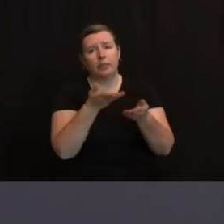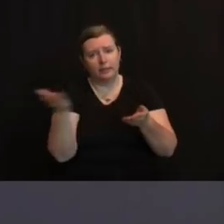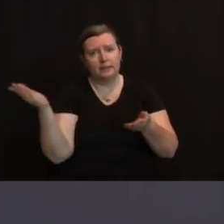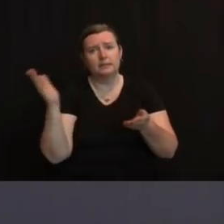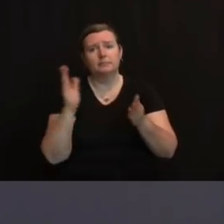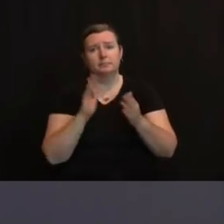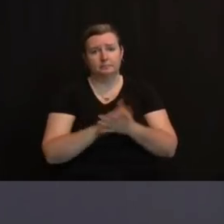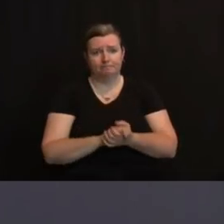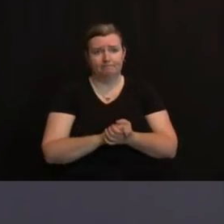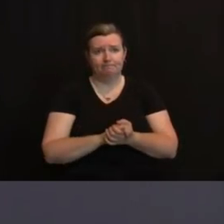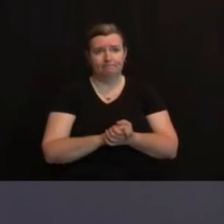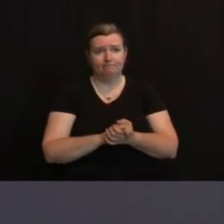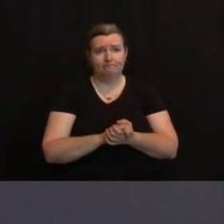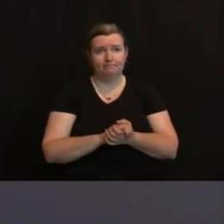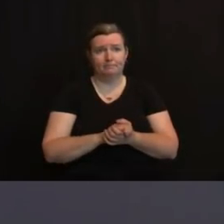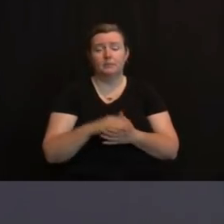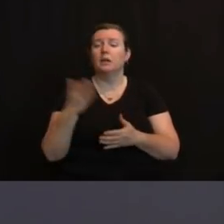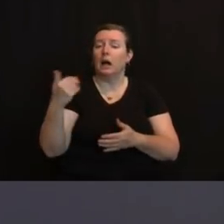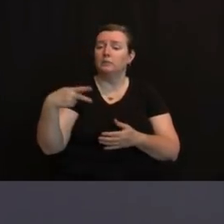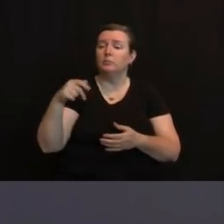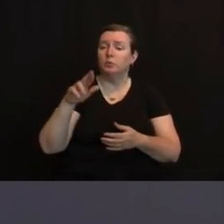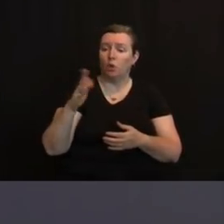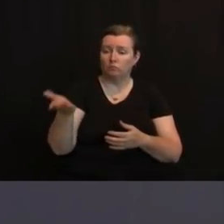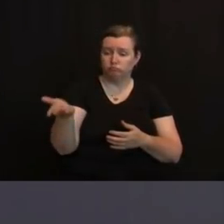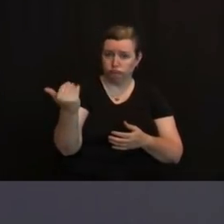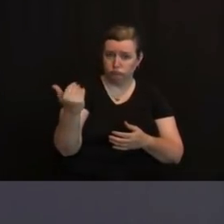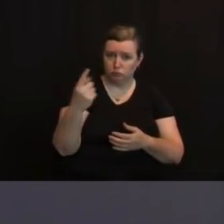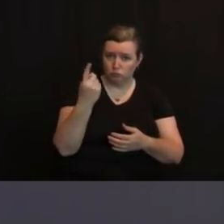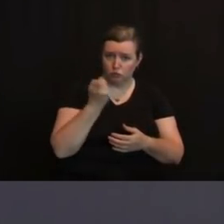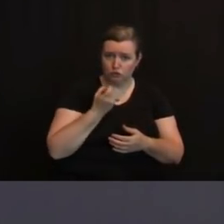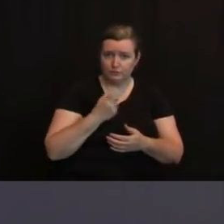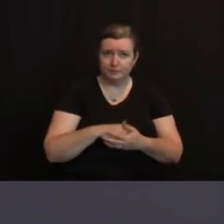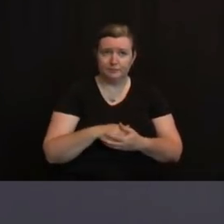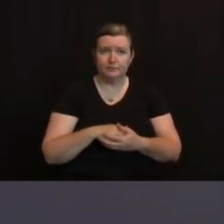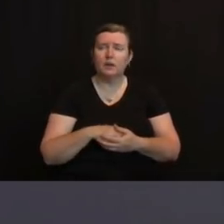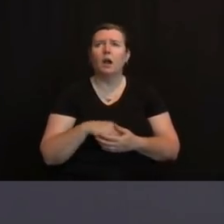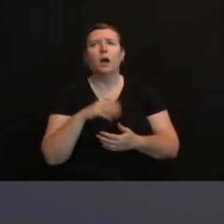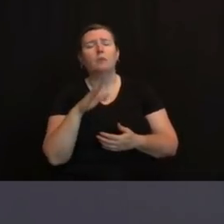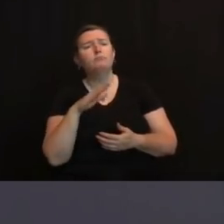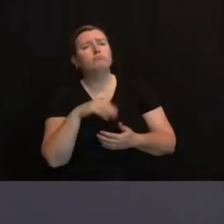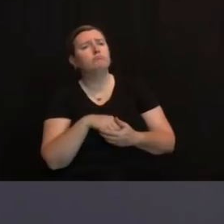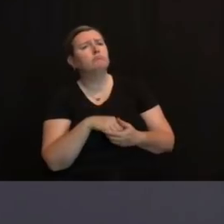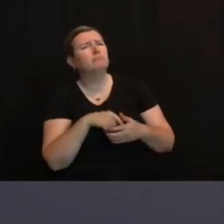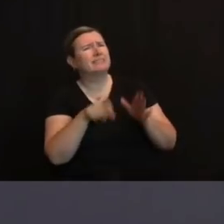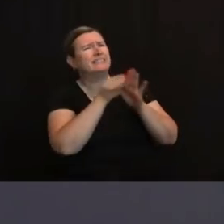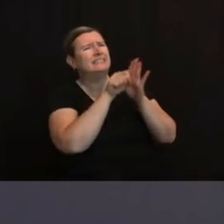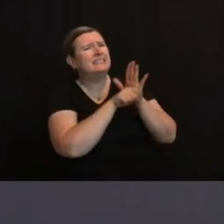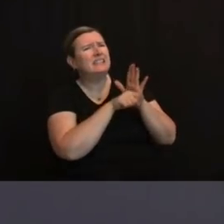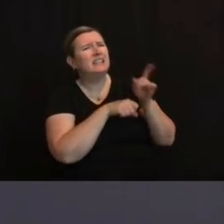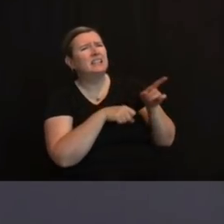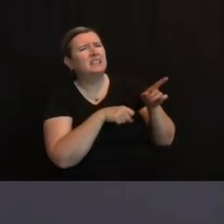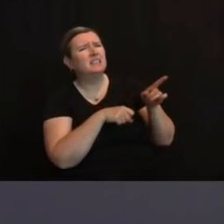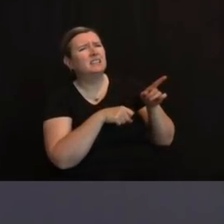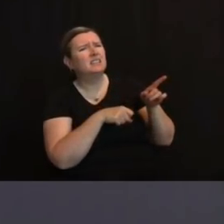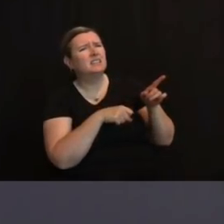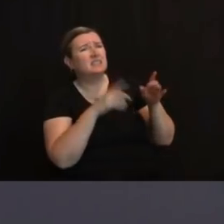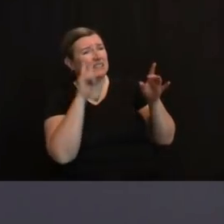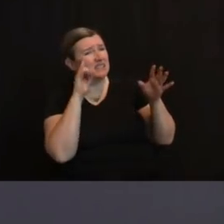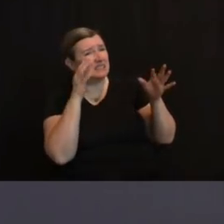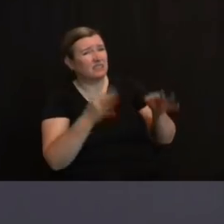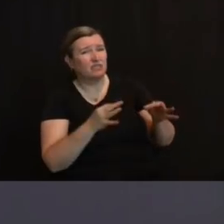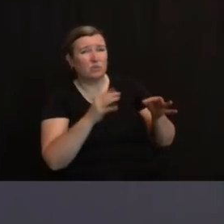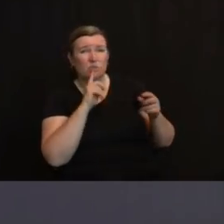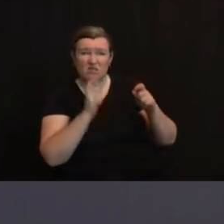Oh, good afternoon. Is this three-state move something of a retaliation for